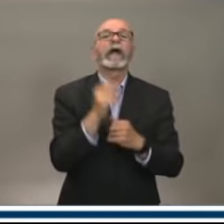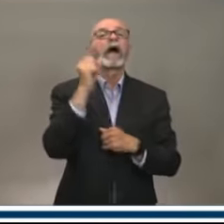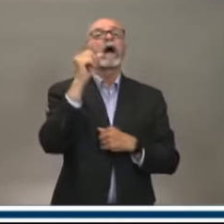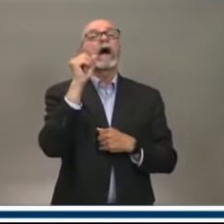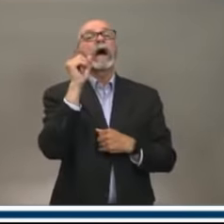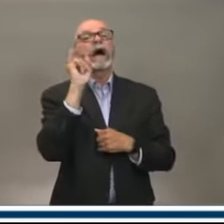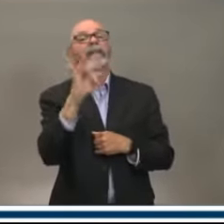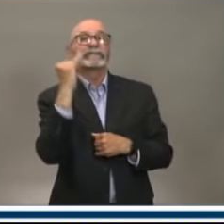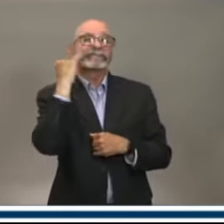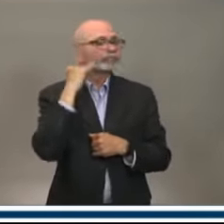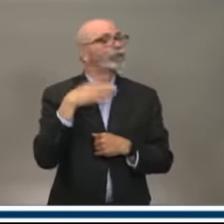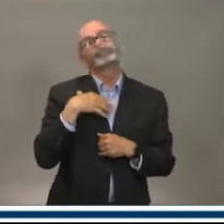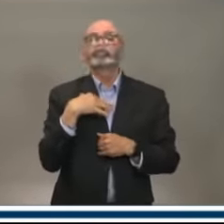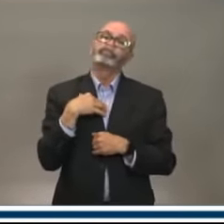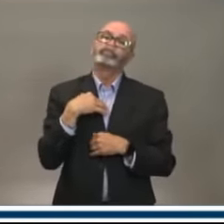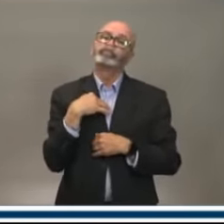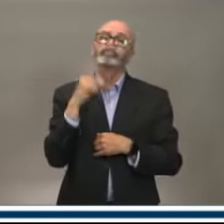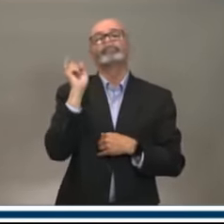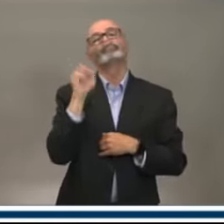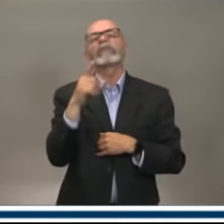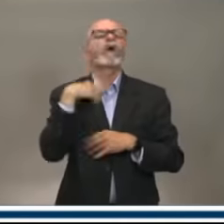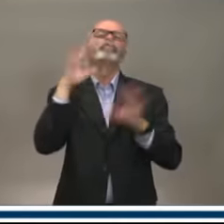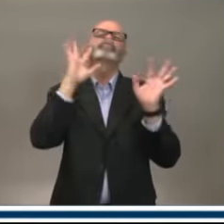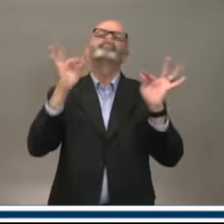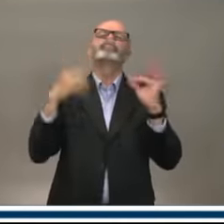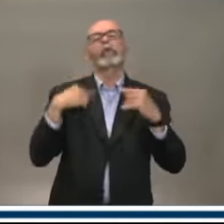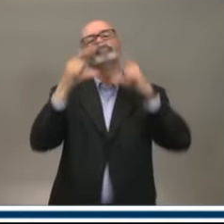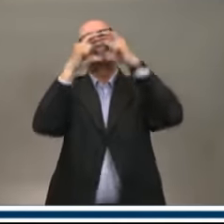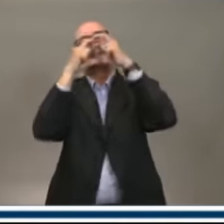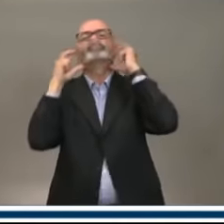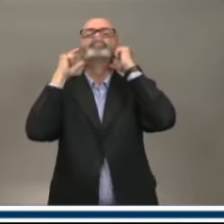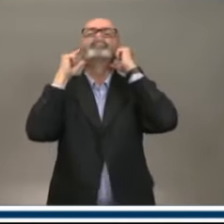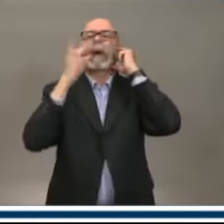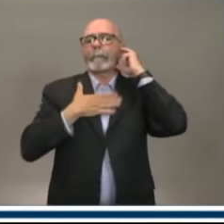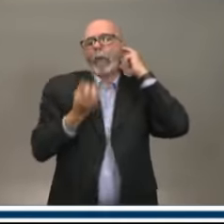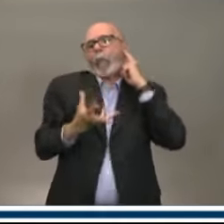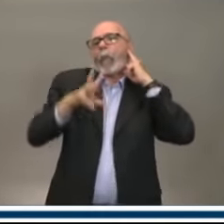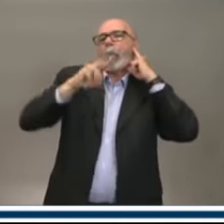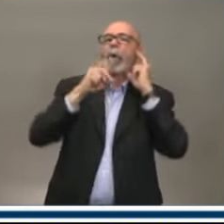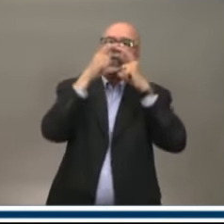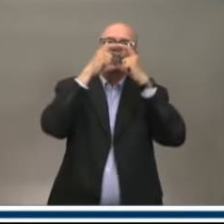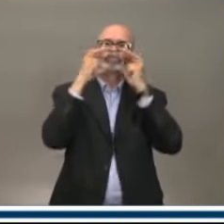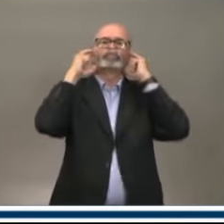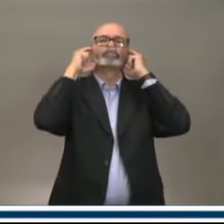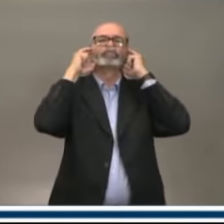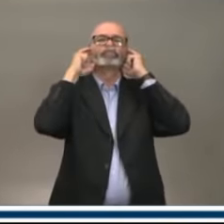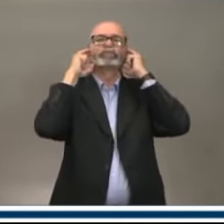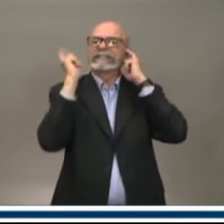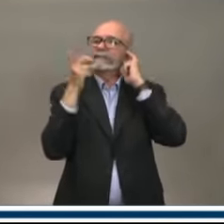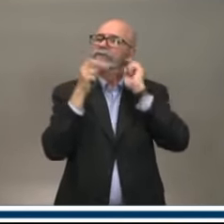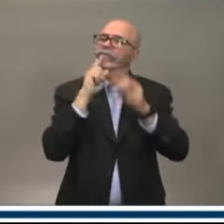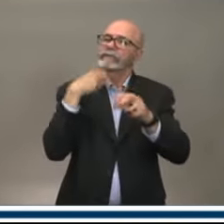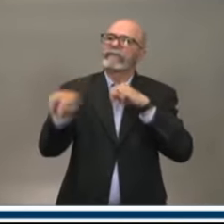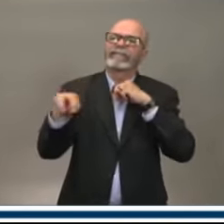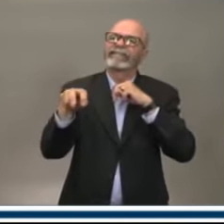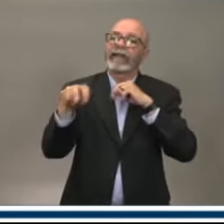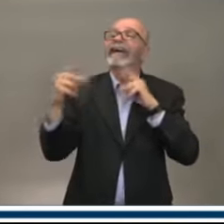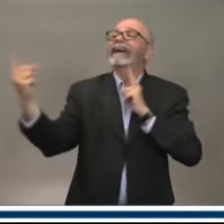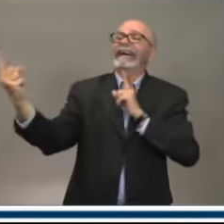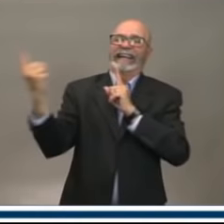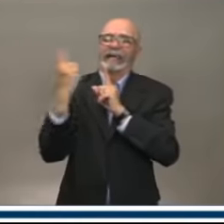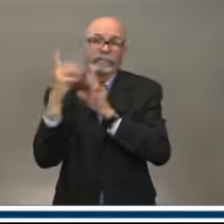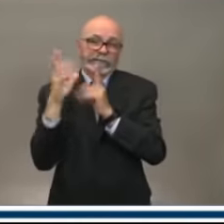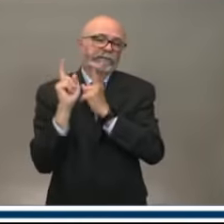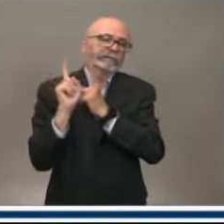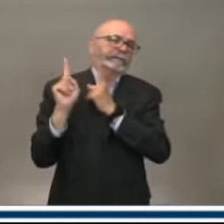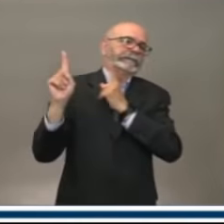a public place, especially when it's difficult to maintain that 6 foot physical distance space, that